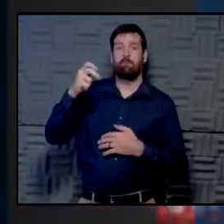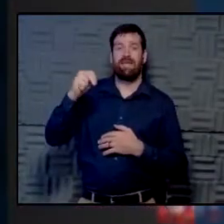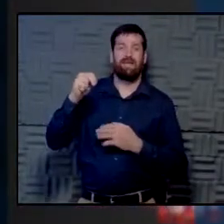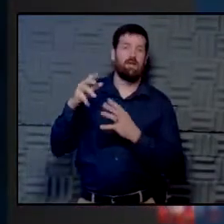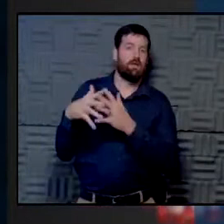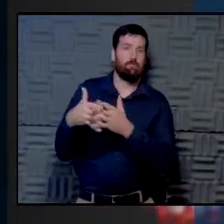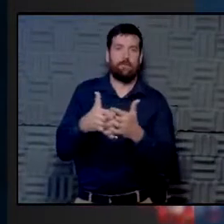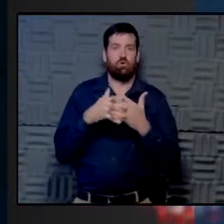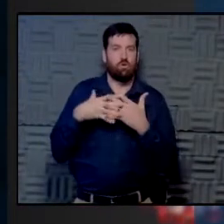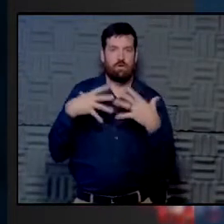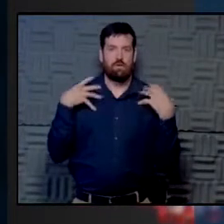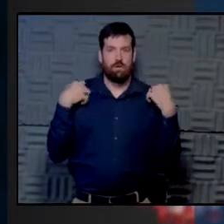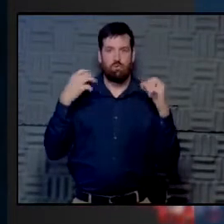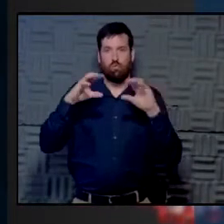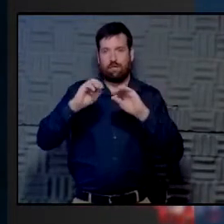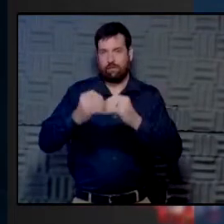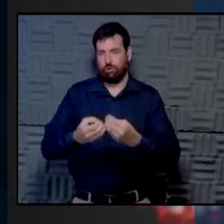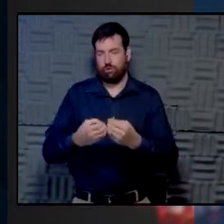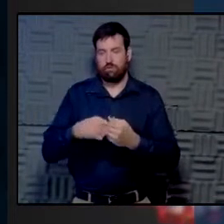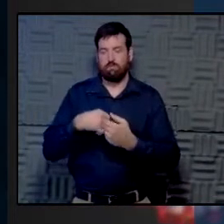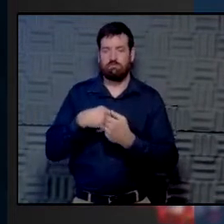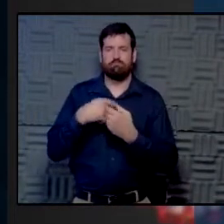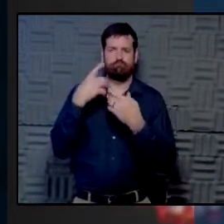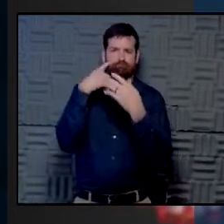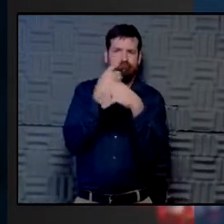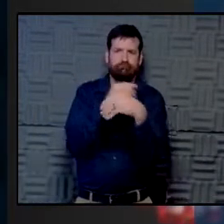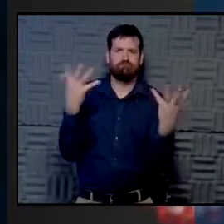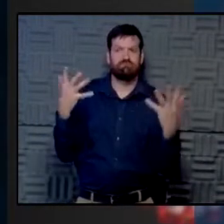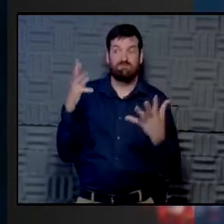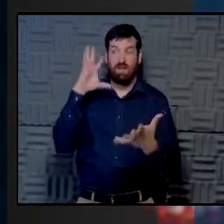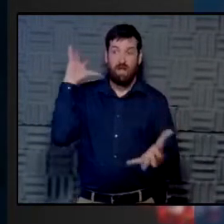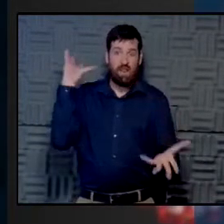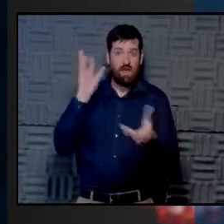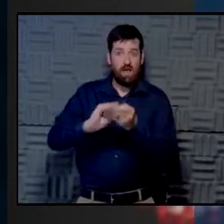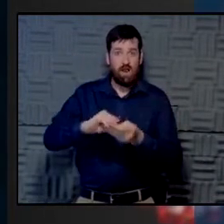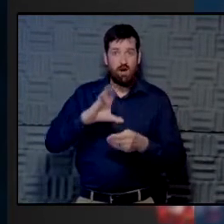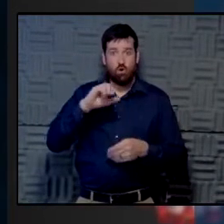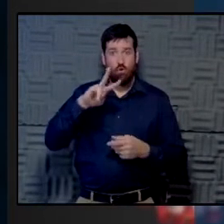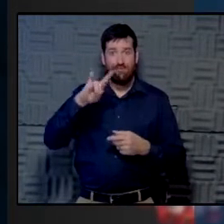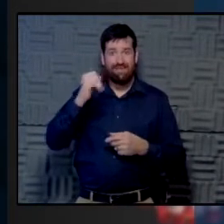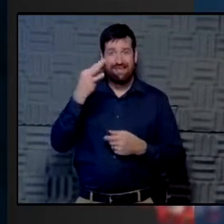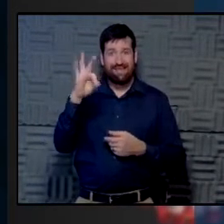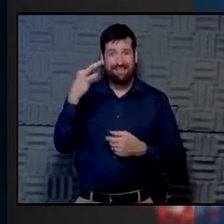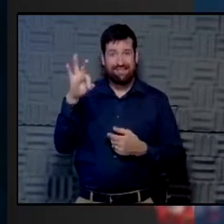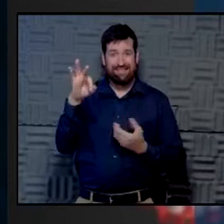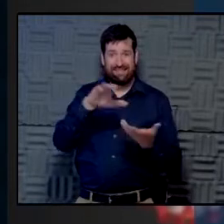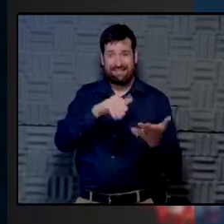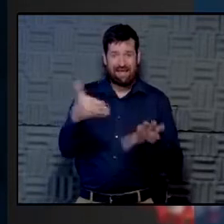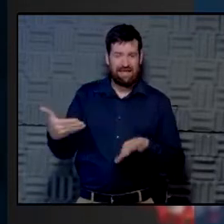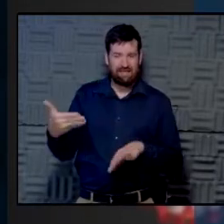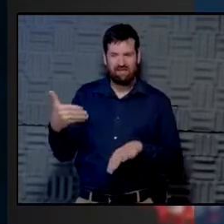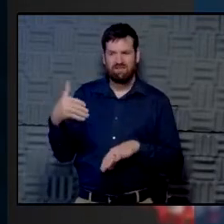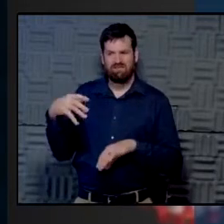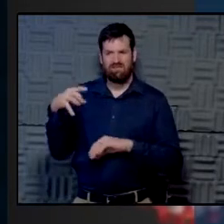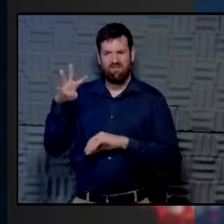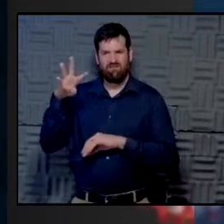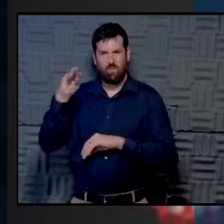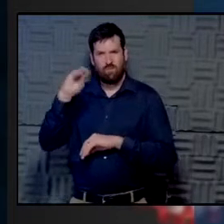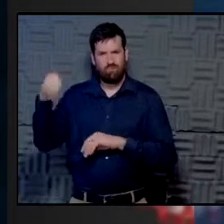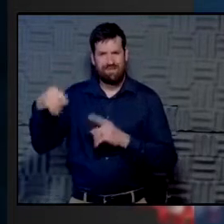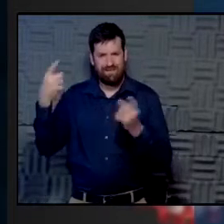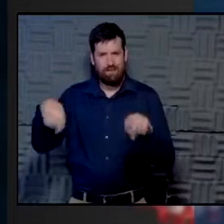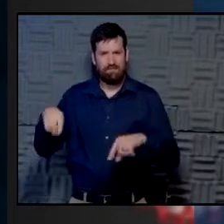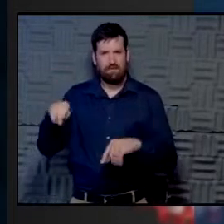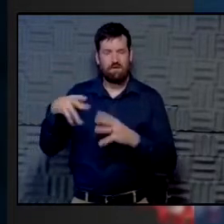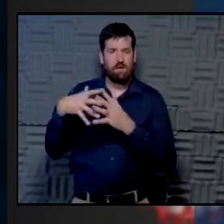Health Organization reported 40% of the world's COVID-19 deaths happened in the Americas. That sounds high. Are you